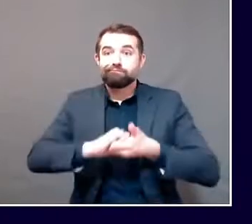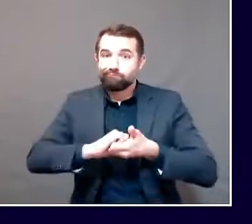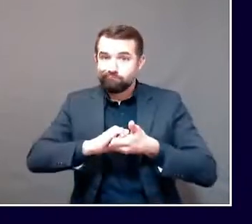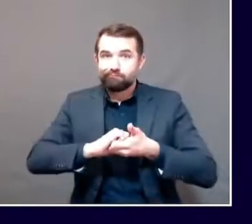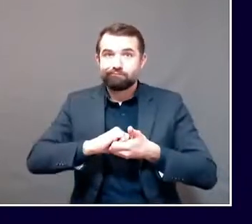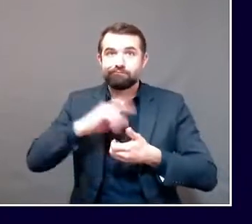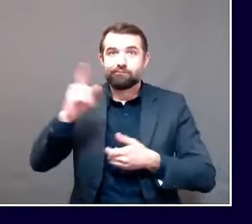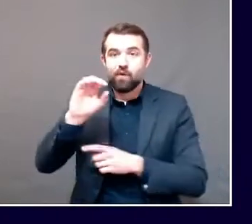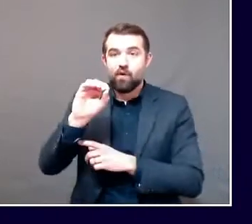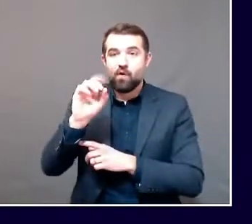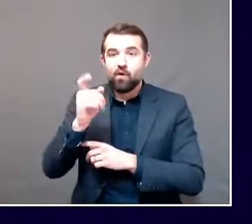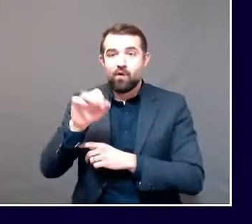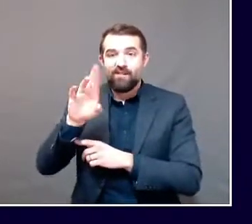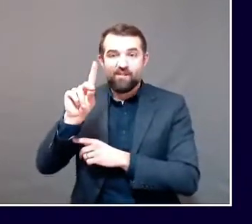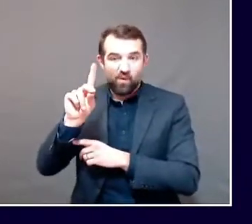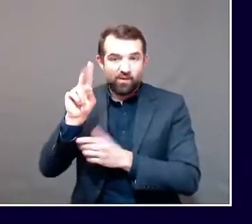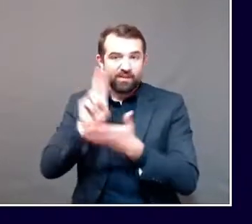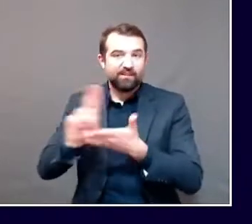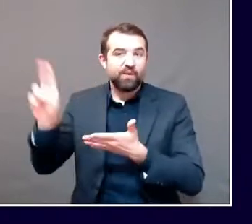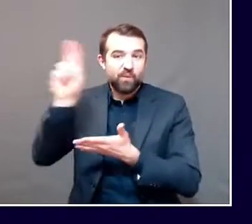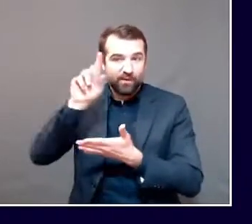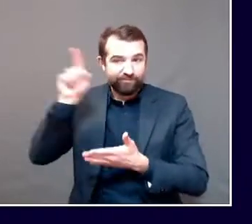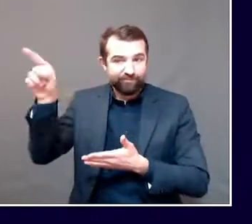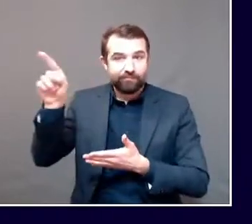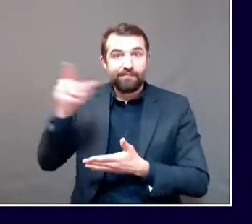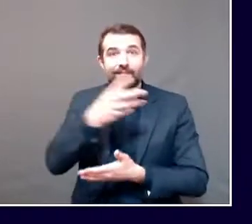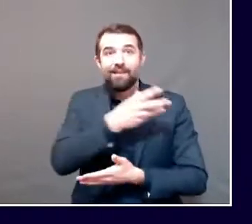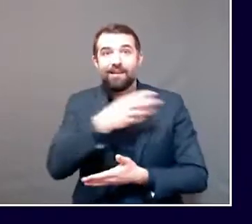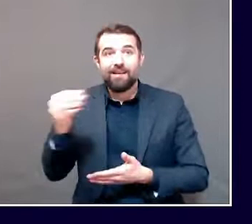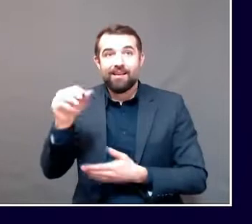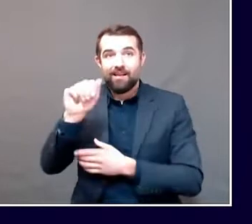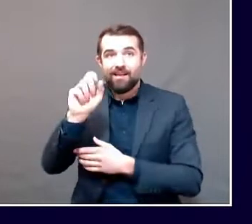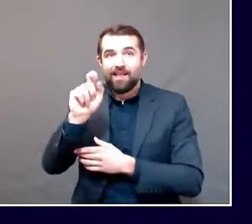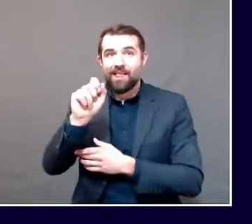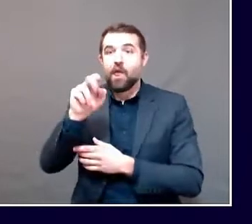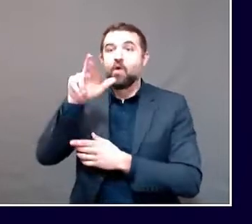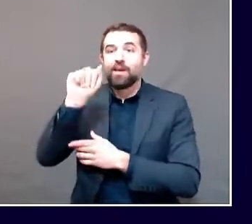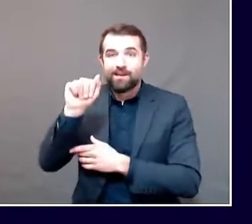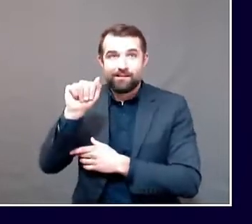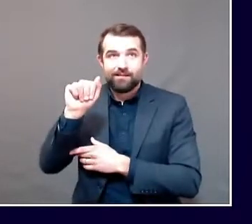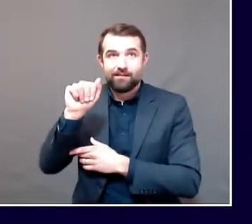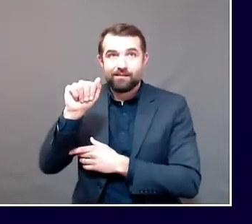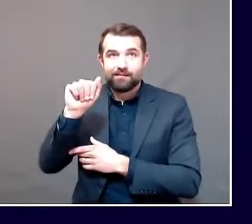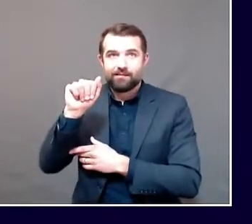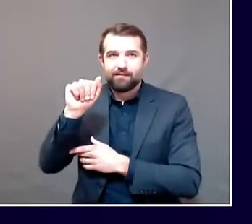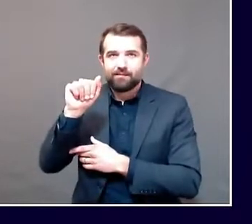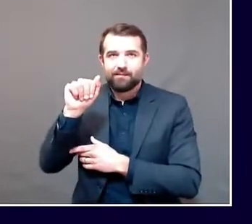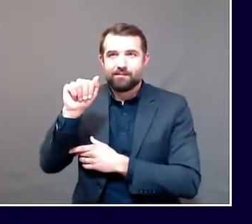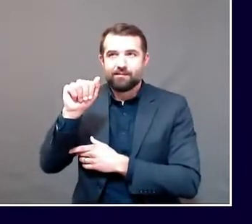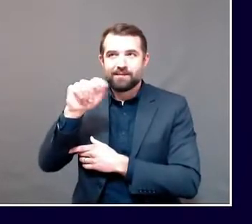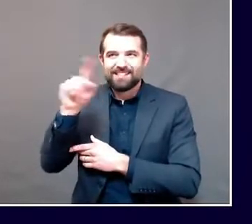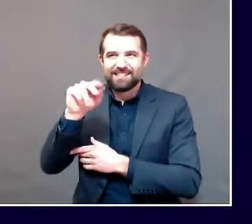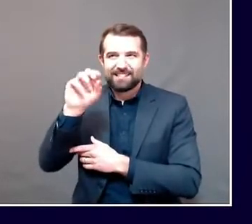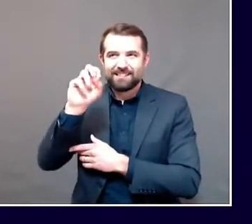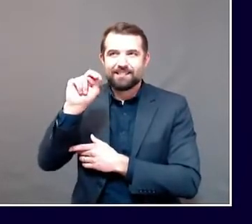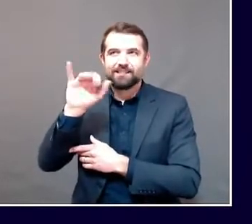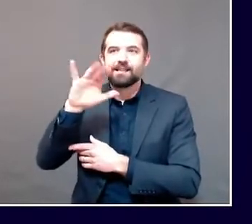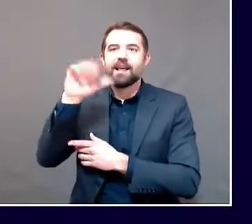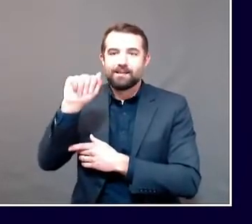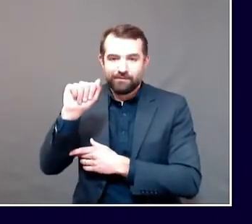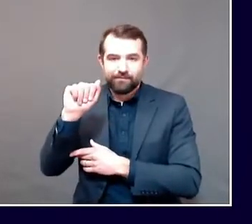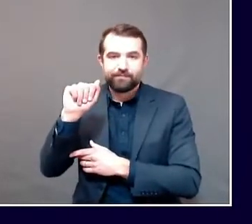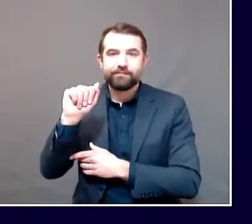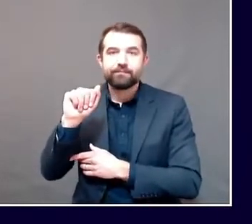AstraZeneca, a pharmaceutical manufacturer. They've conducted clinical trials involving at least 65,000 people for